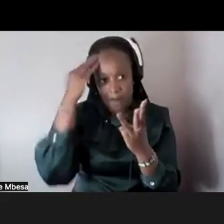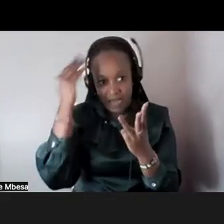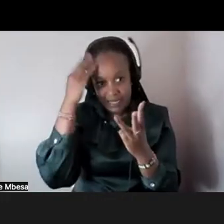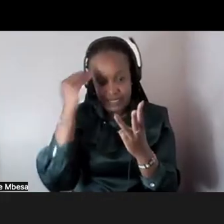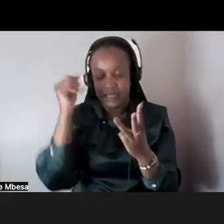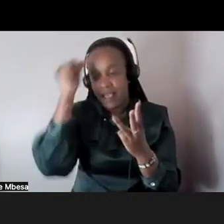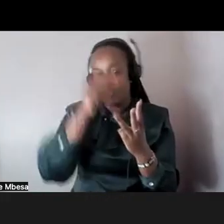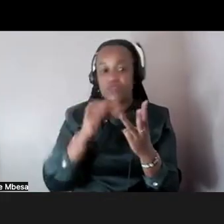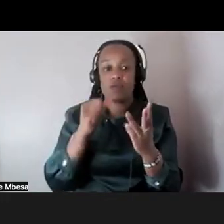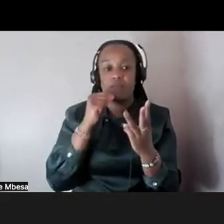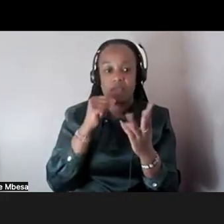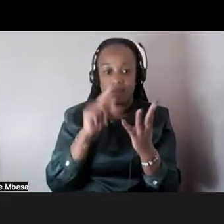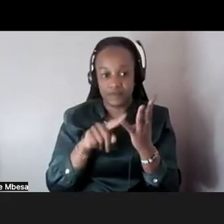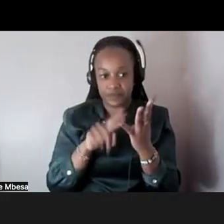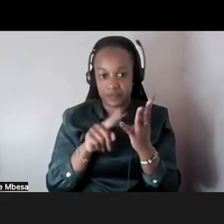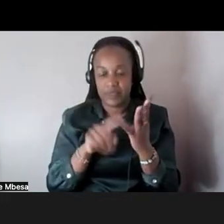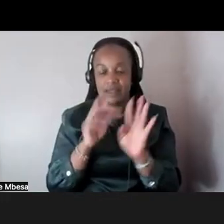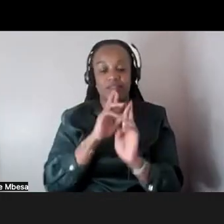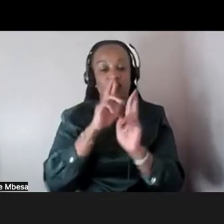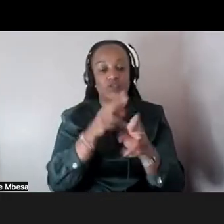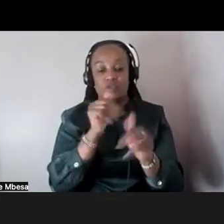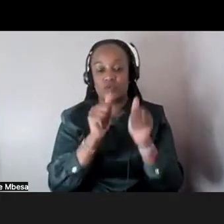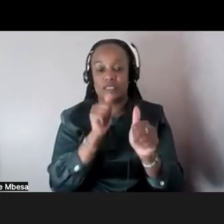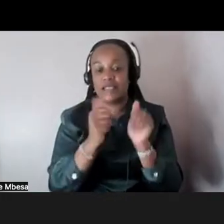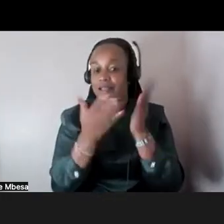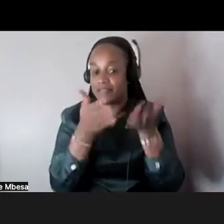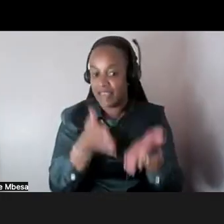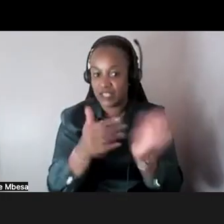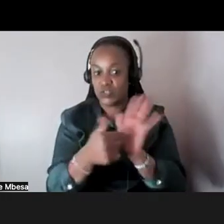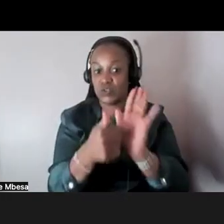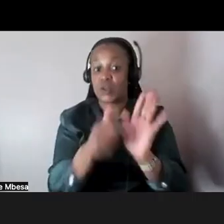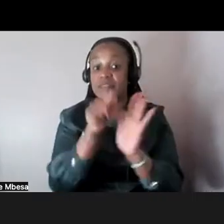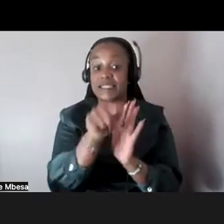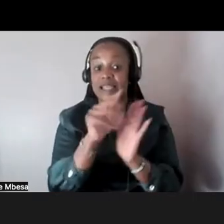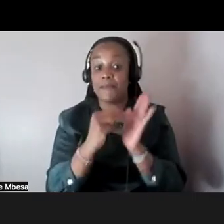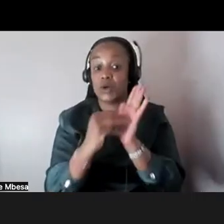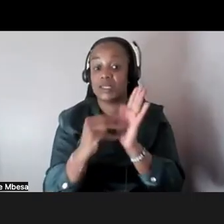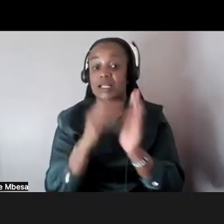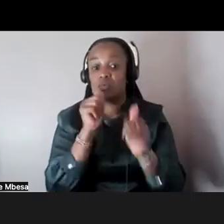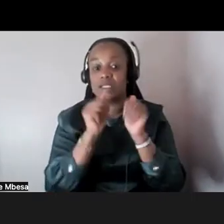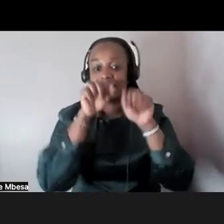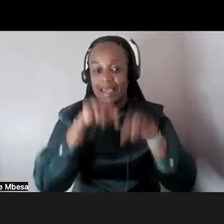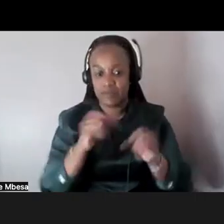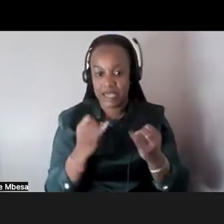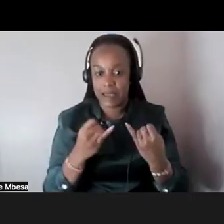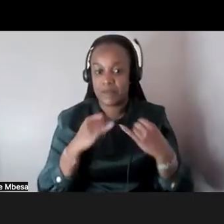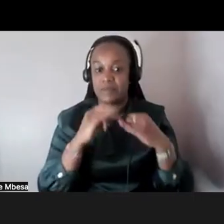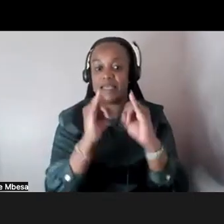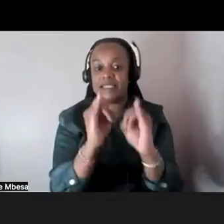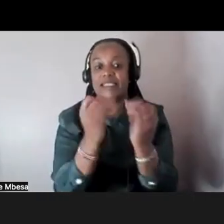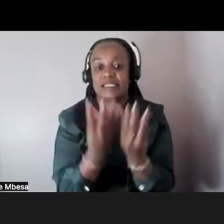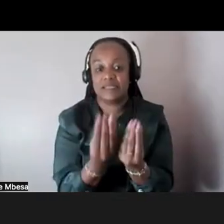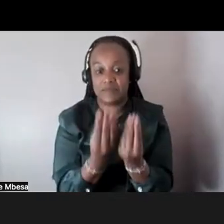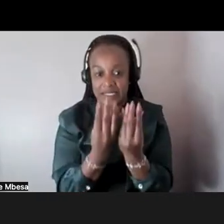the results that have been posted demonstrate that this is a model that can be implemented with simplicity. So